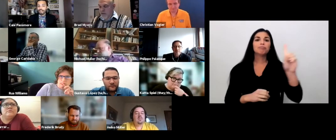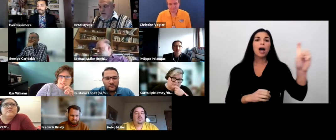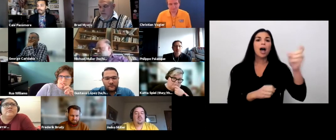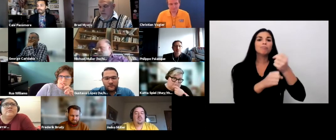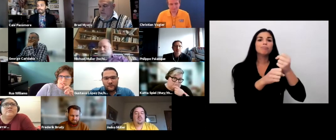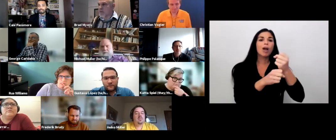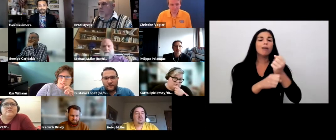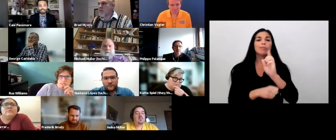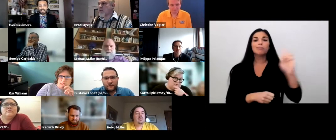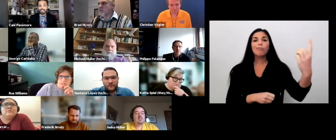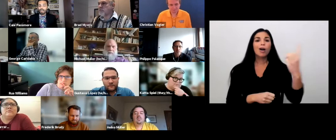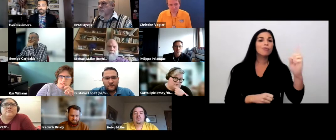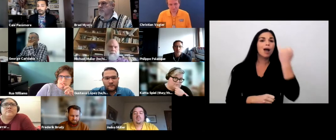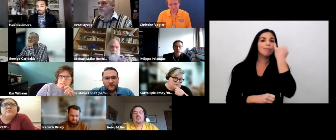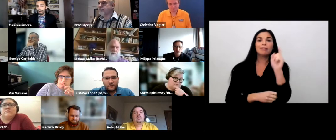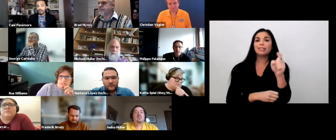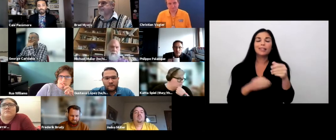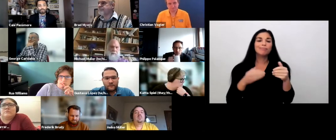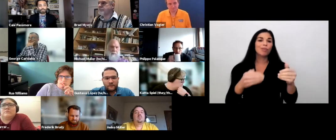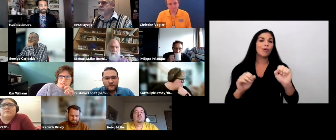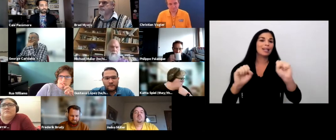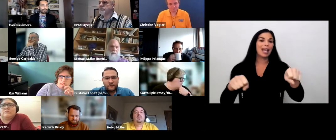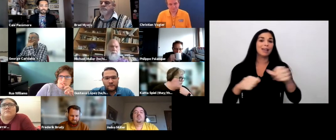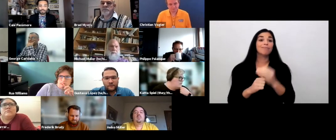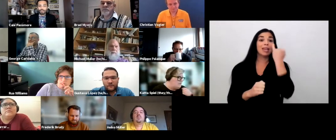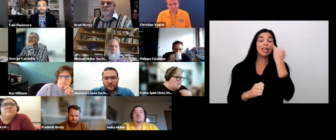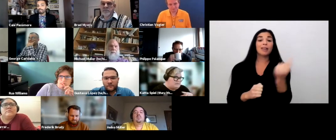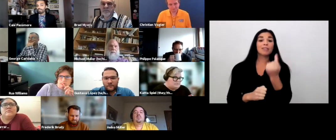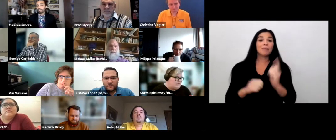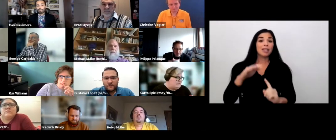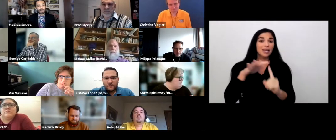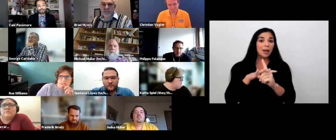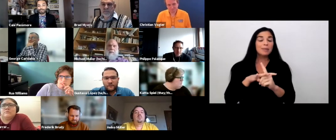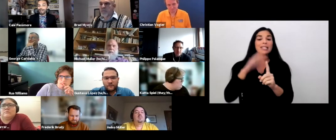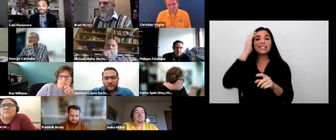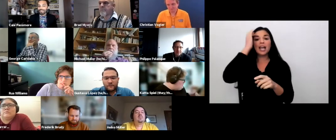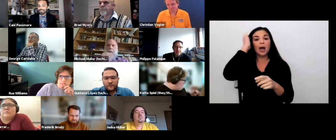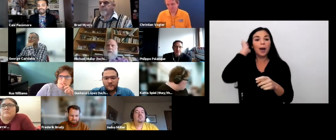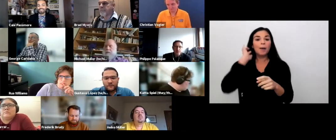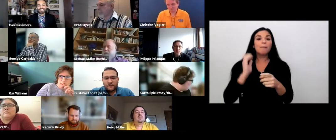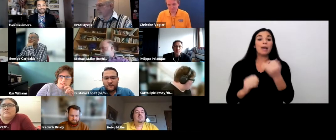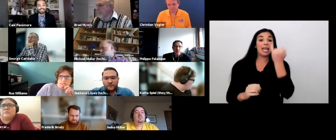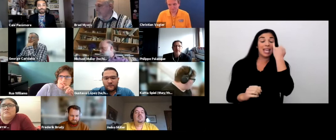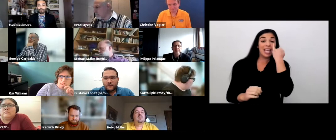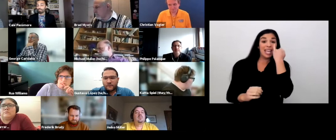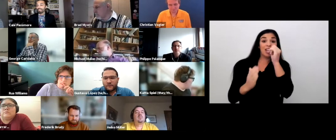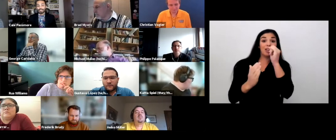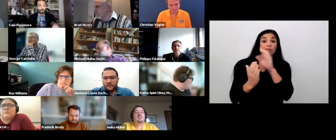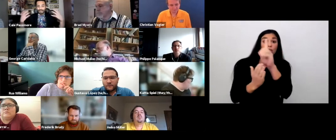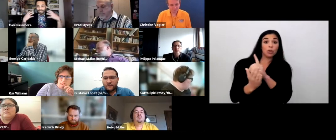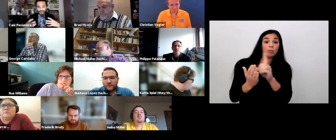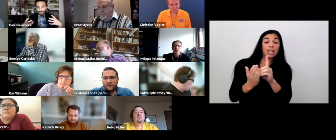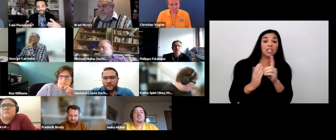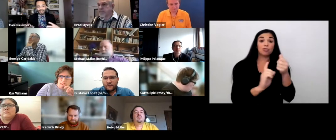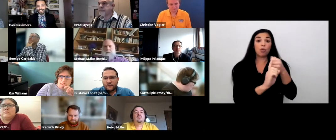needed. And in the event that anything comes up or is personally difficult, if there's discrimination or harassment by another attendee or a presenter